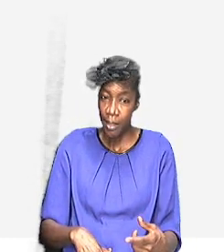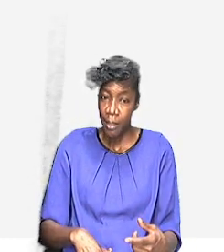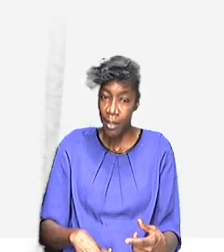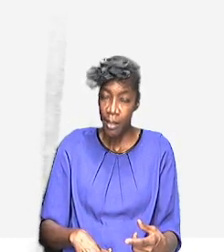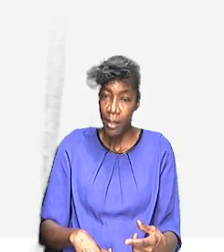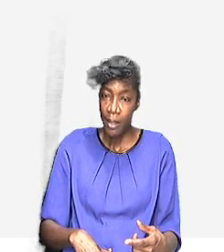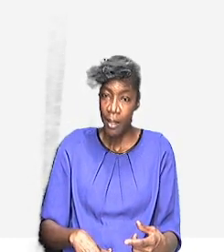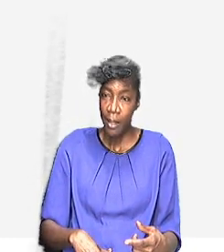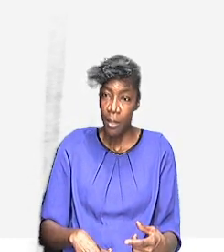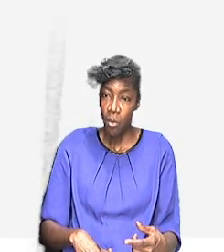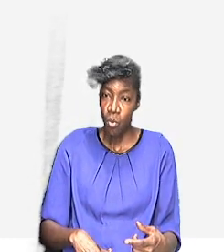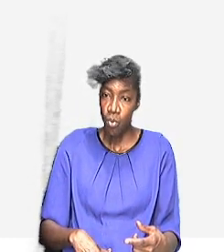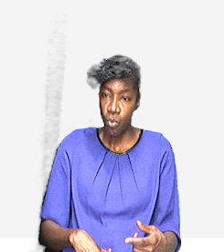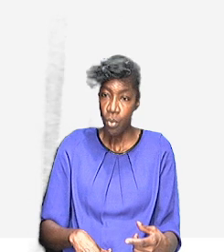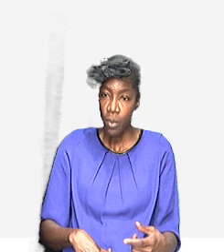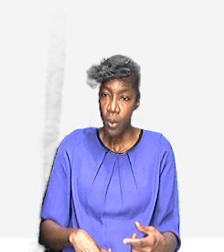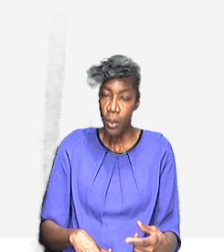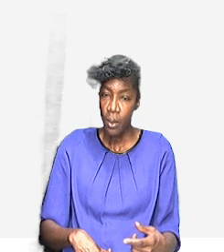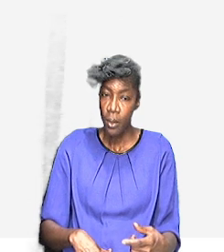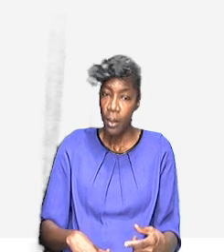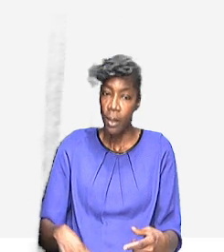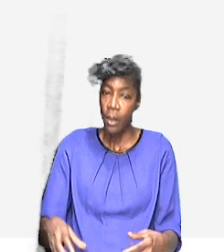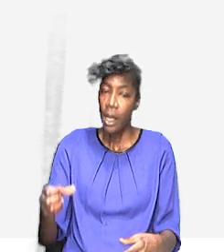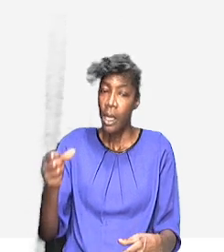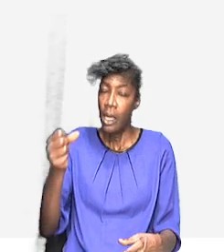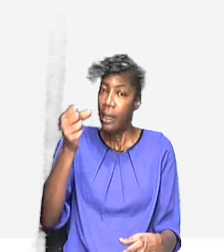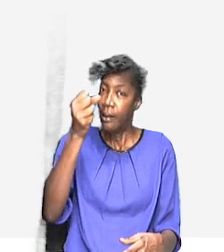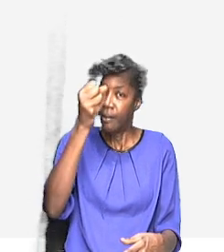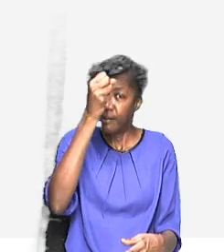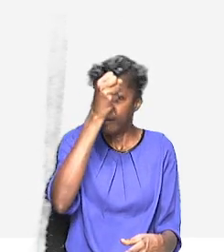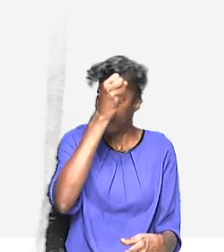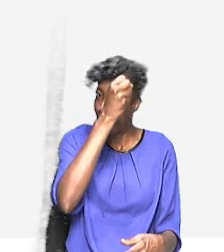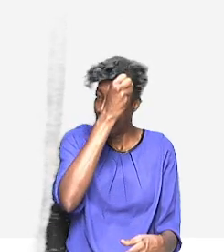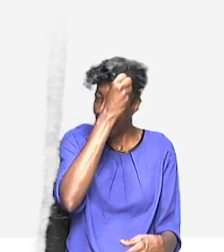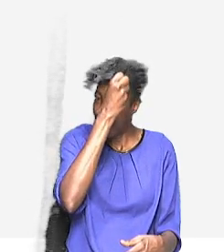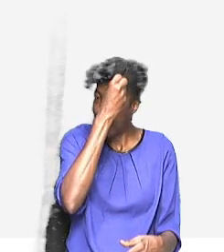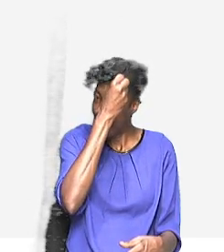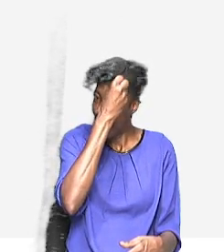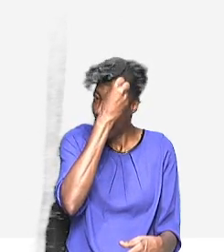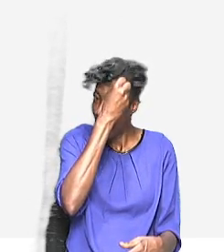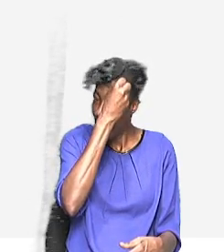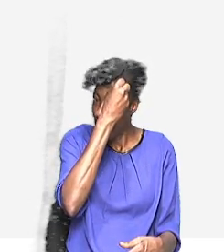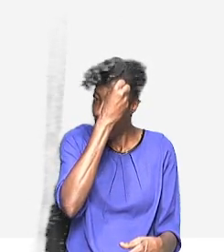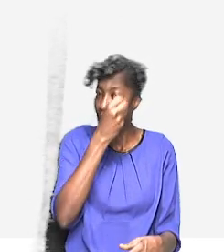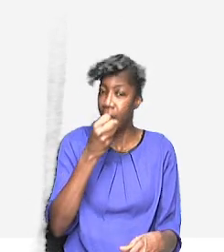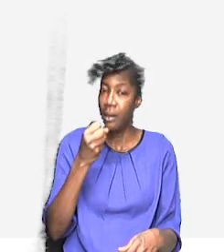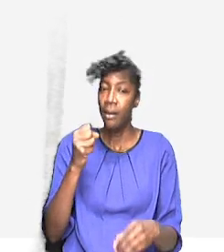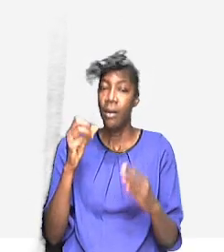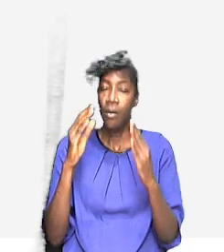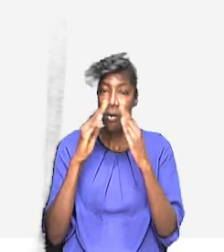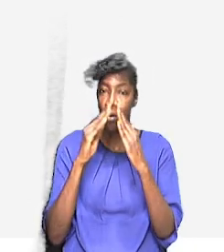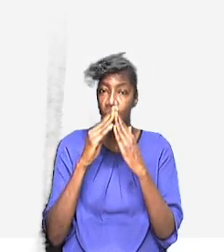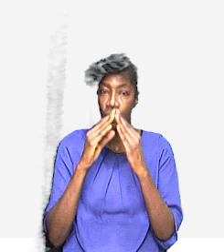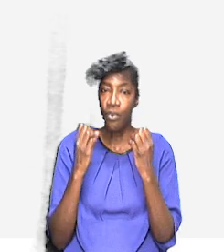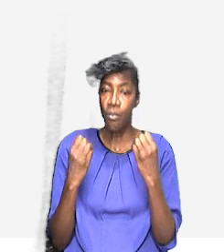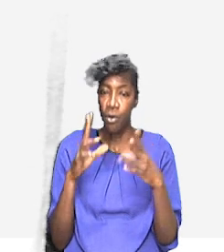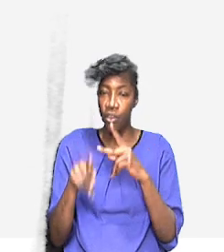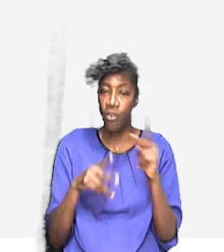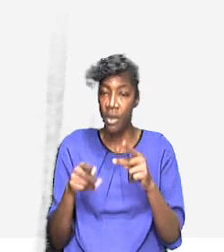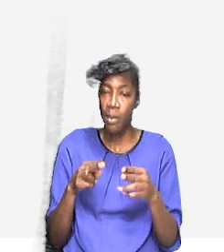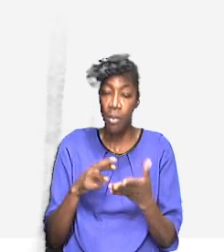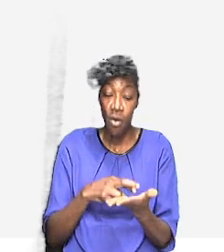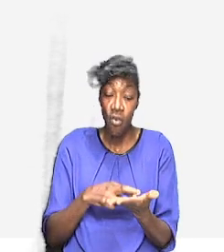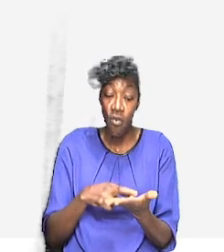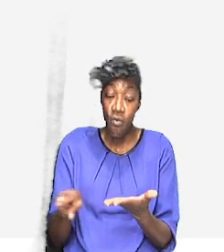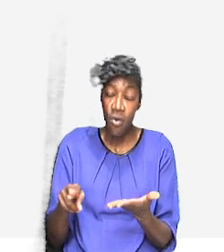to his house. Amen. The second thing I want to make note of too is that a lot of us have read the scripture